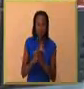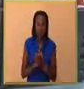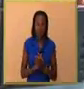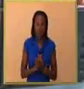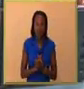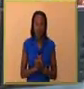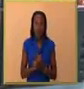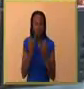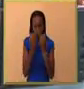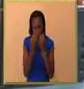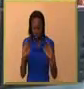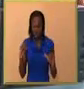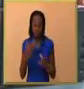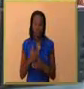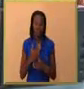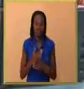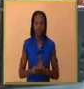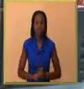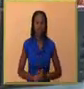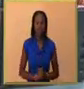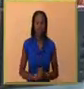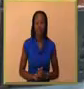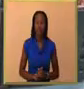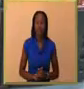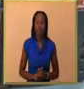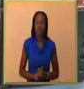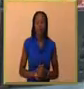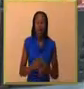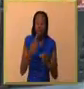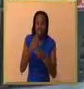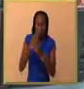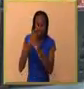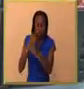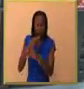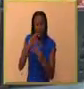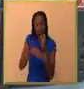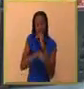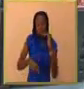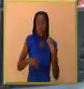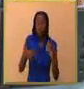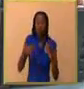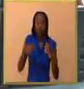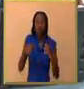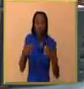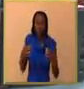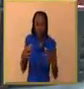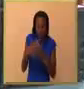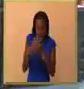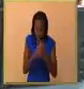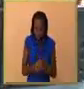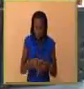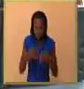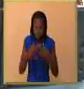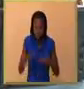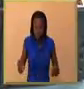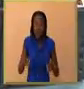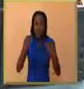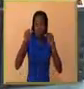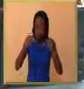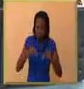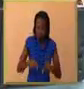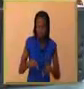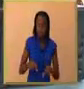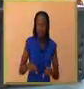the independence process. The transitional government of national unity has been dissolved, and